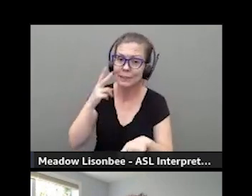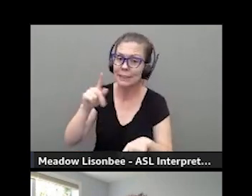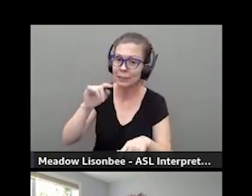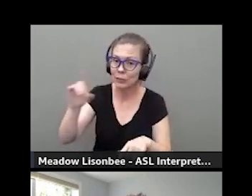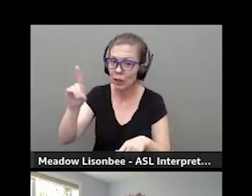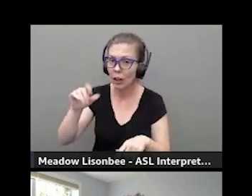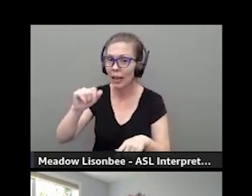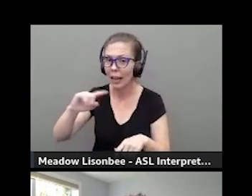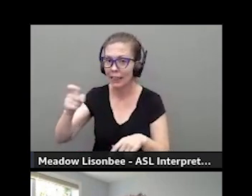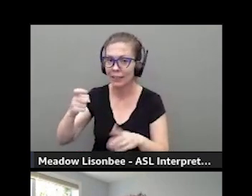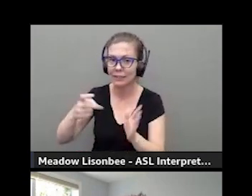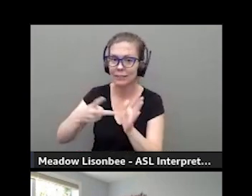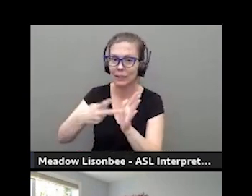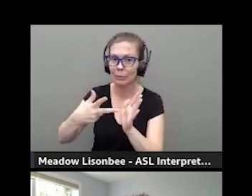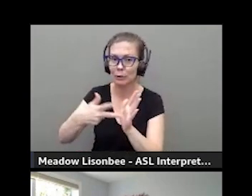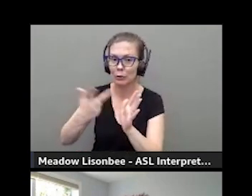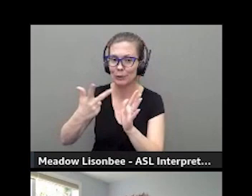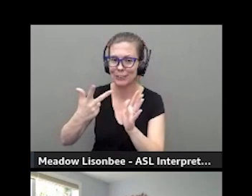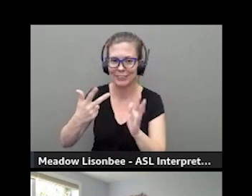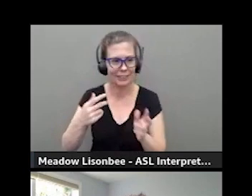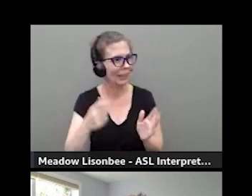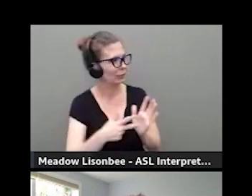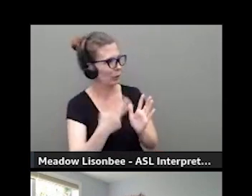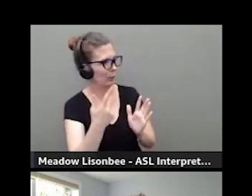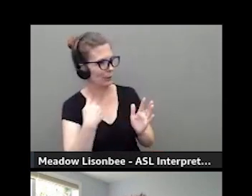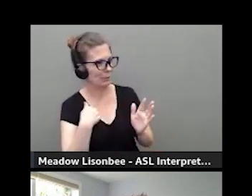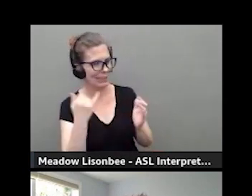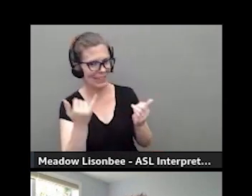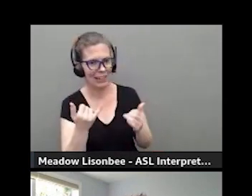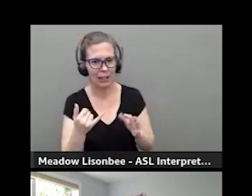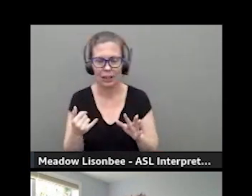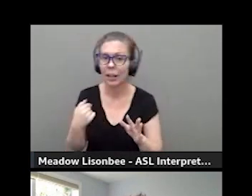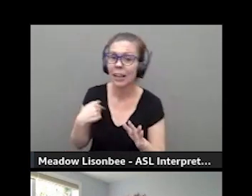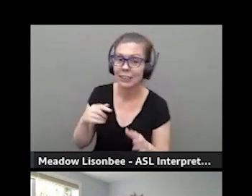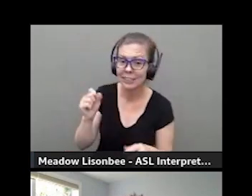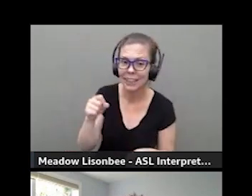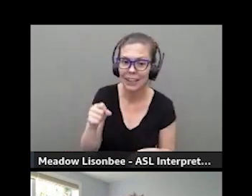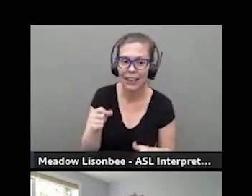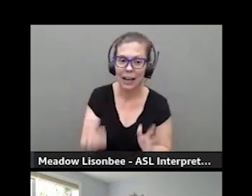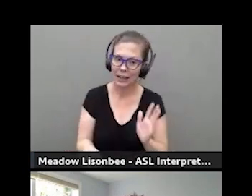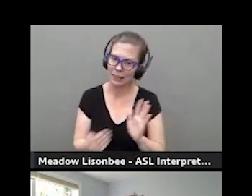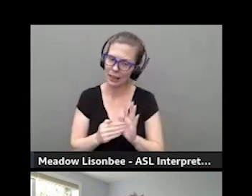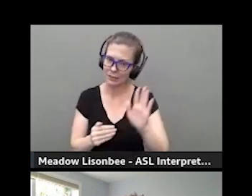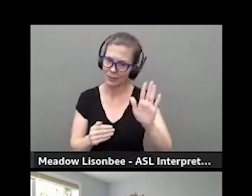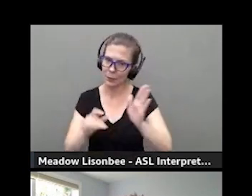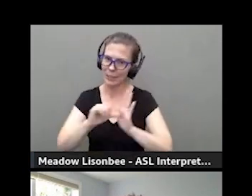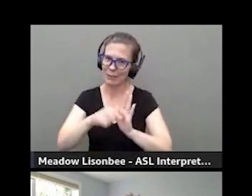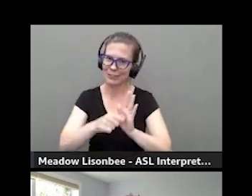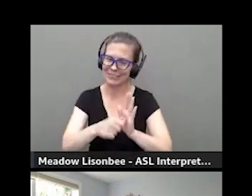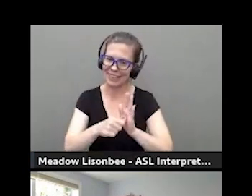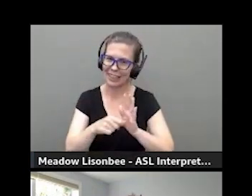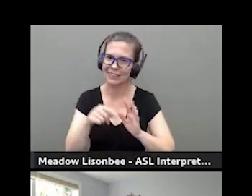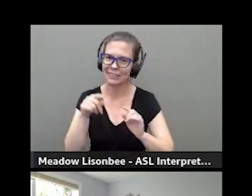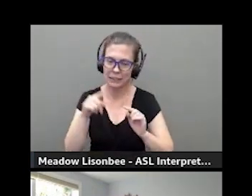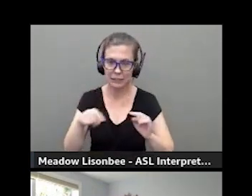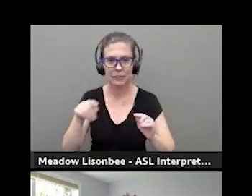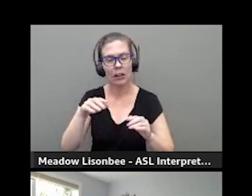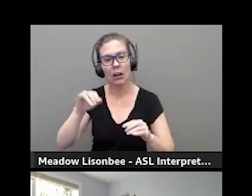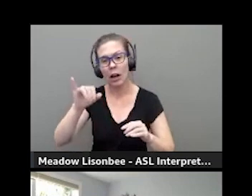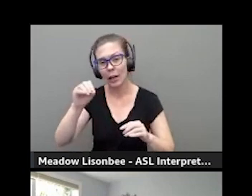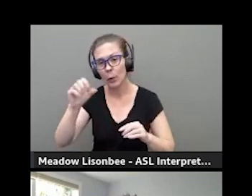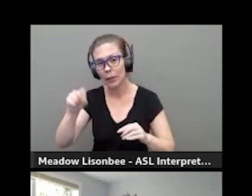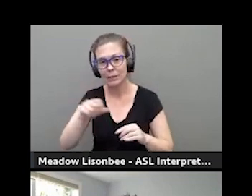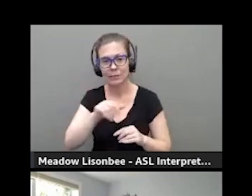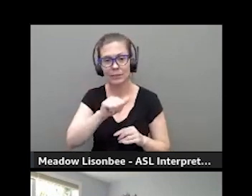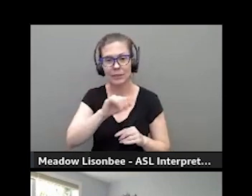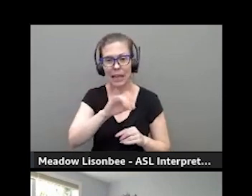in triplicate. Really, now you can, triplicate. And we can go. And again, emphasizing it's across all your iOS and Android